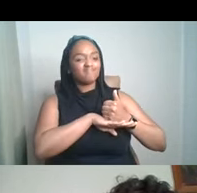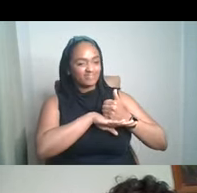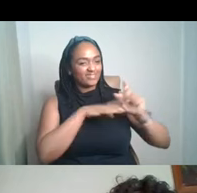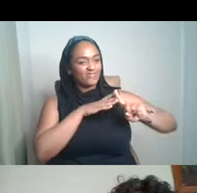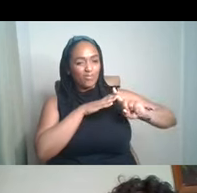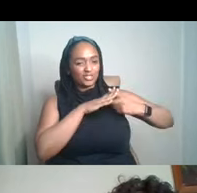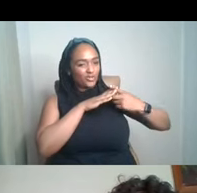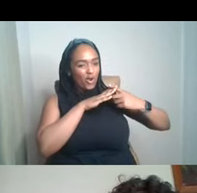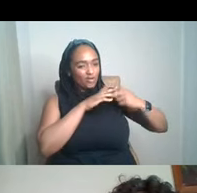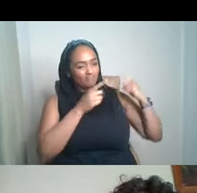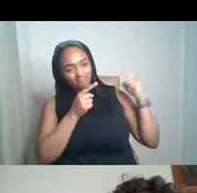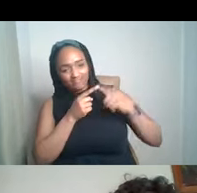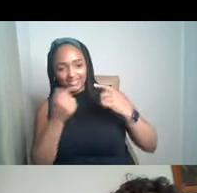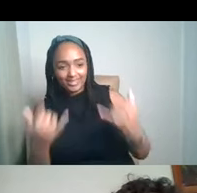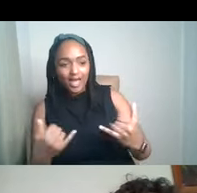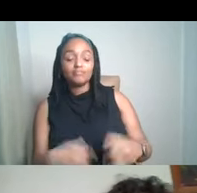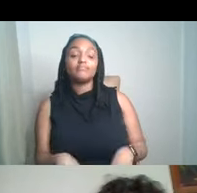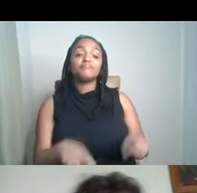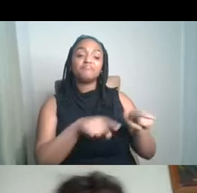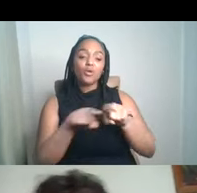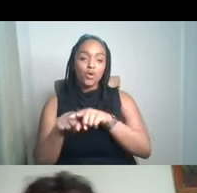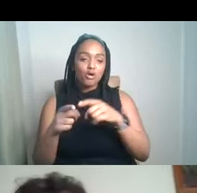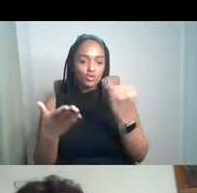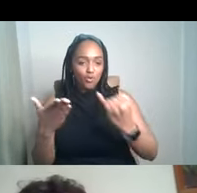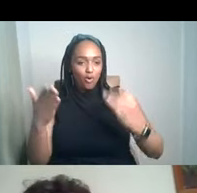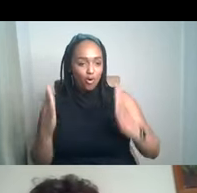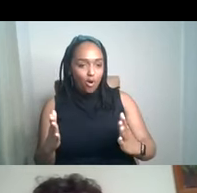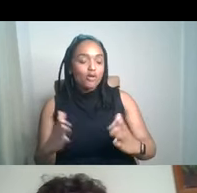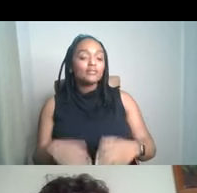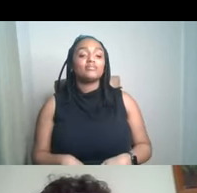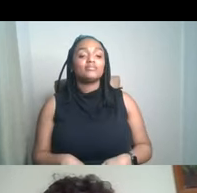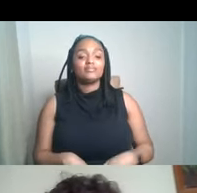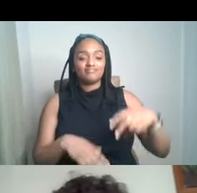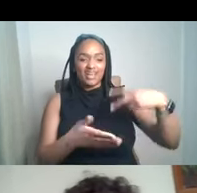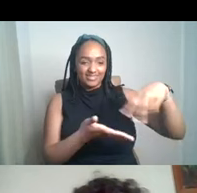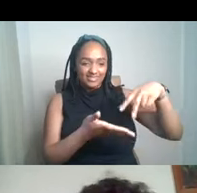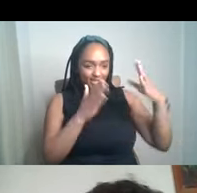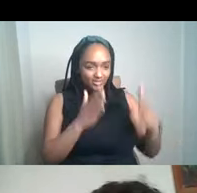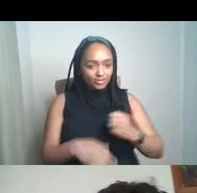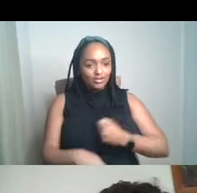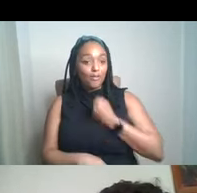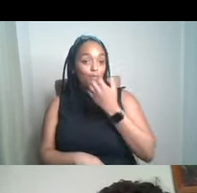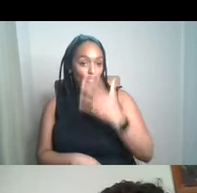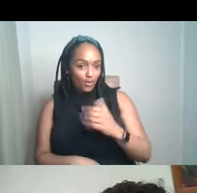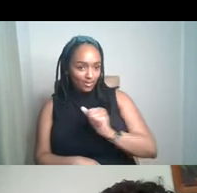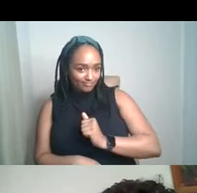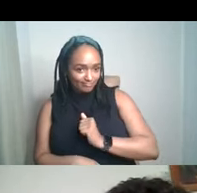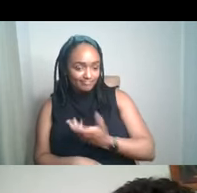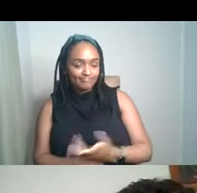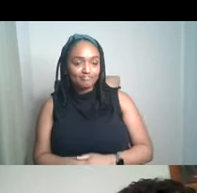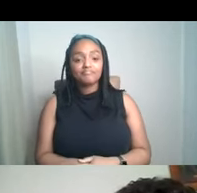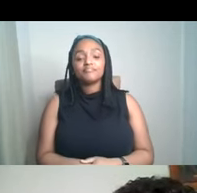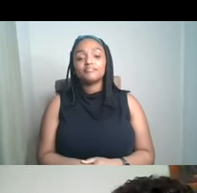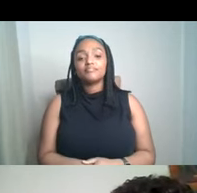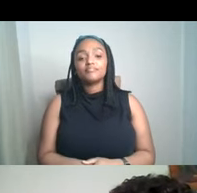And I'm also an artist, and I'm a dancer and a poet. And I'm also